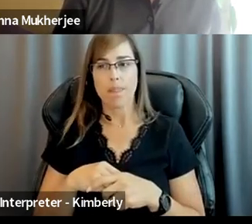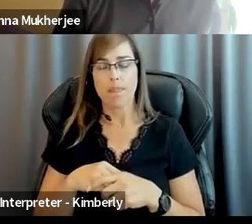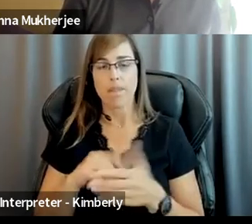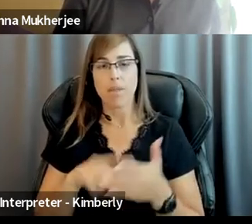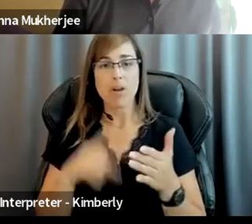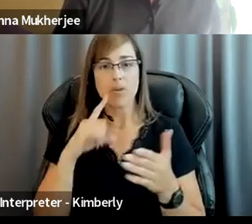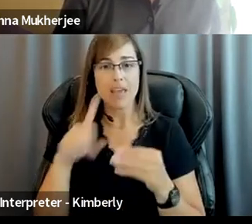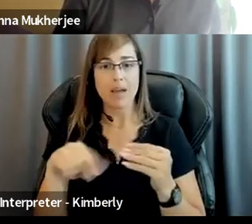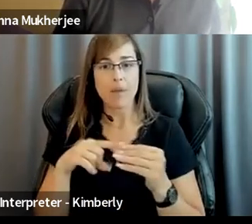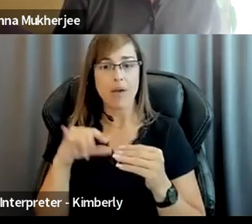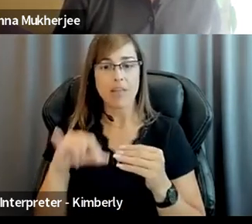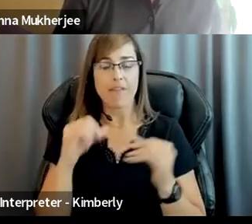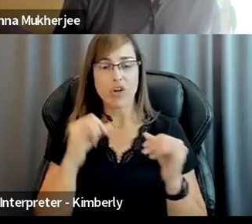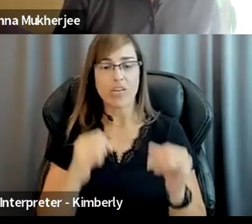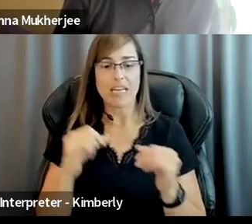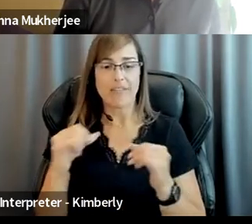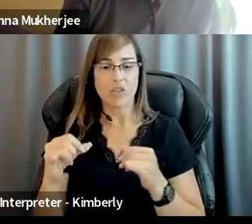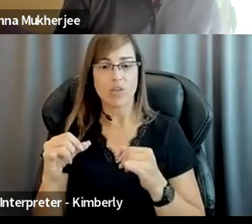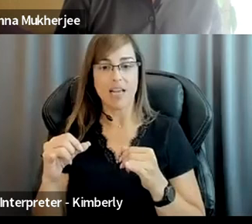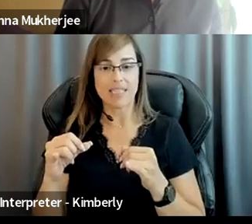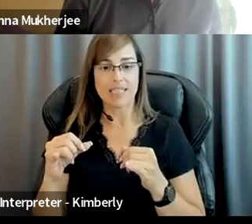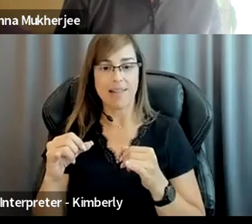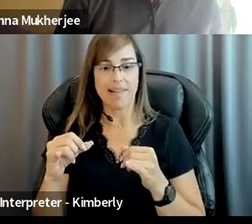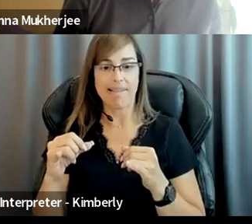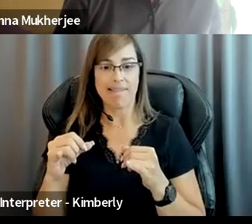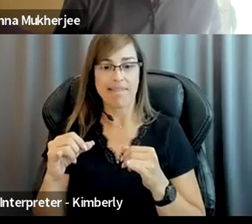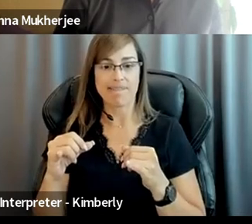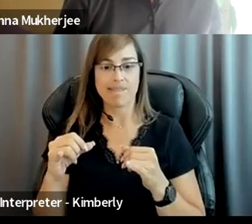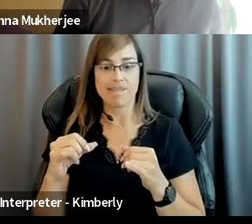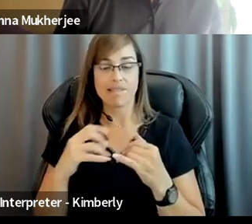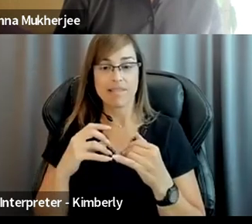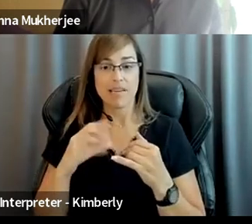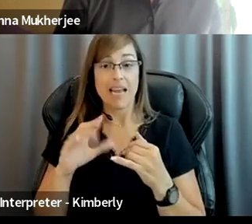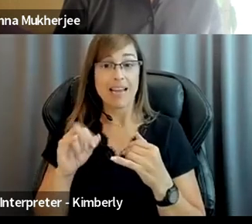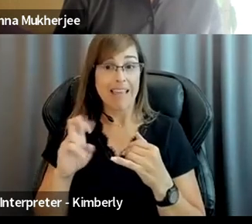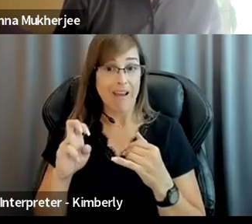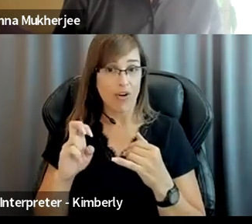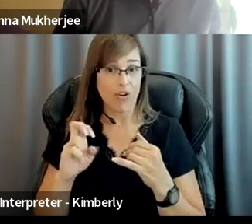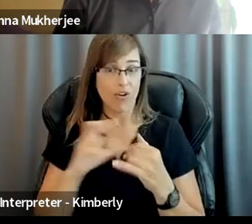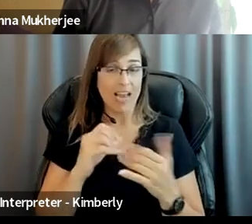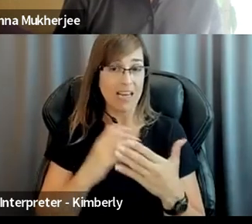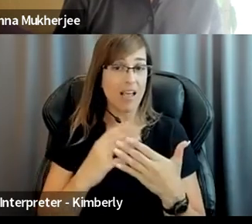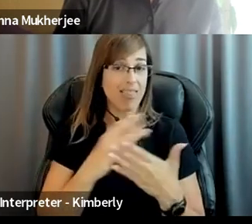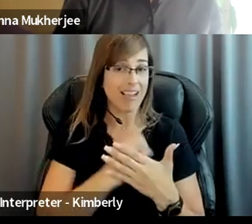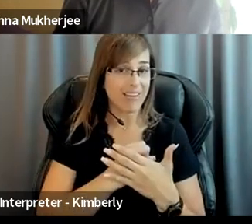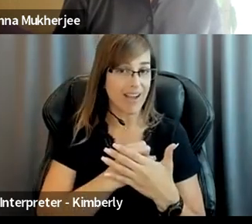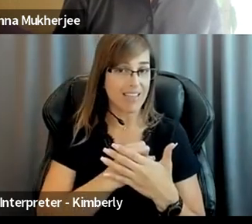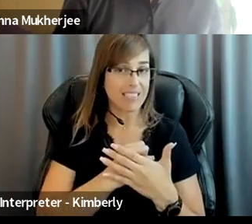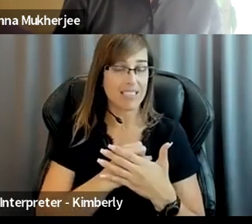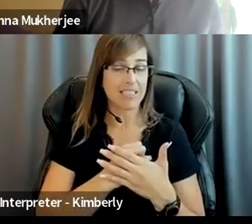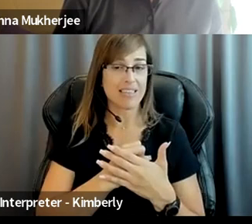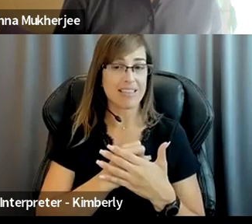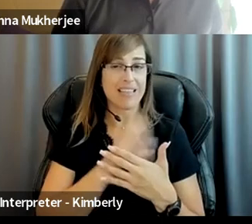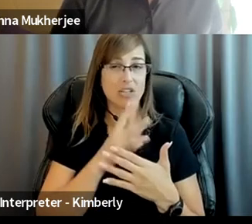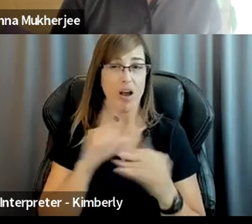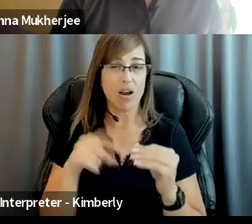language of individualizing care and collectivizing the talk of burden?